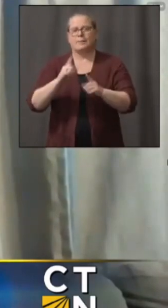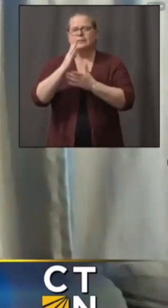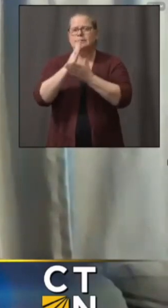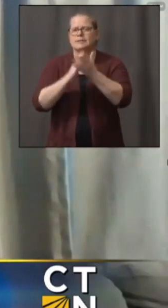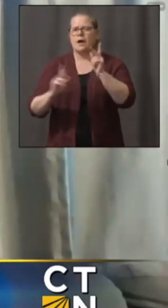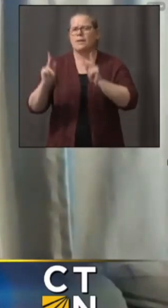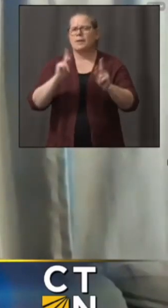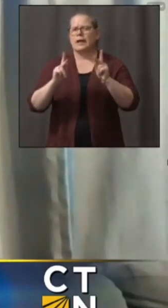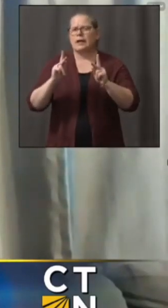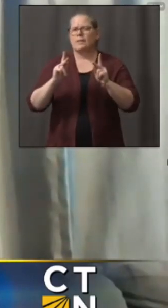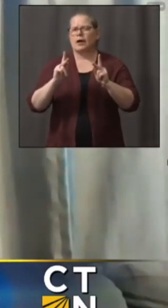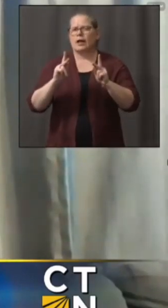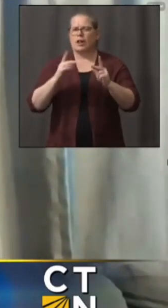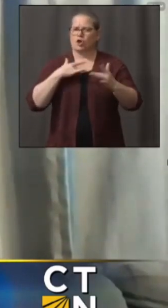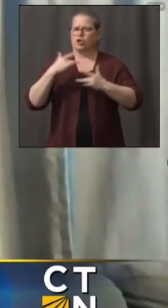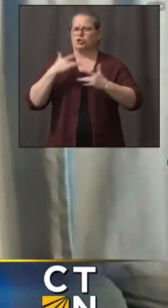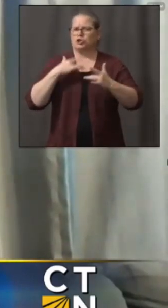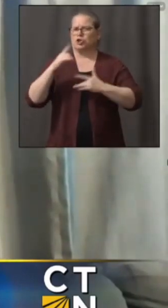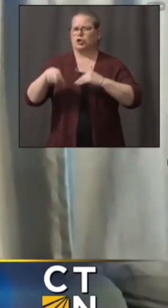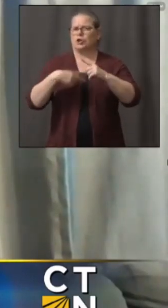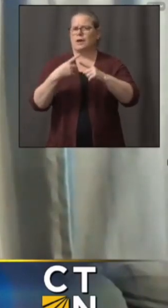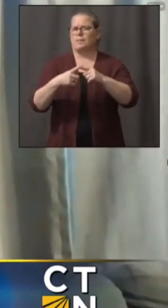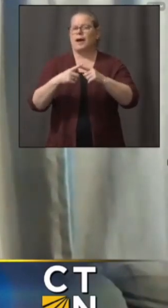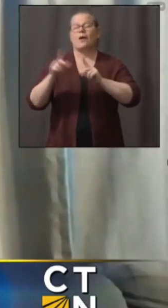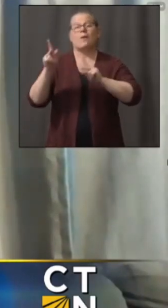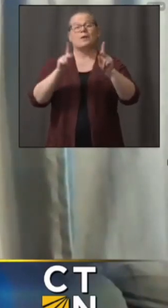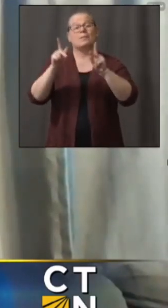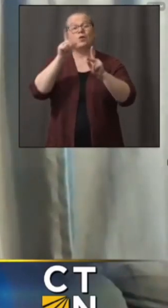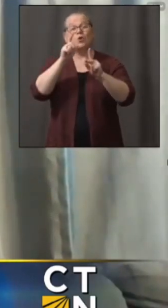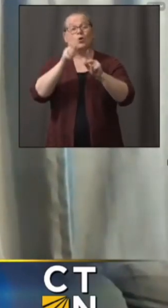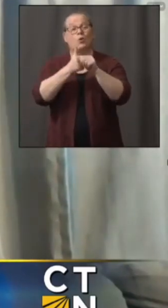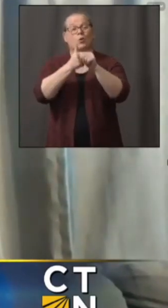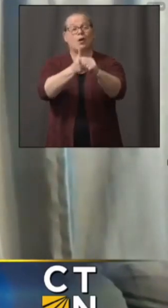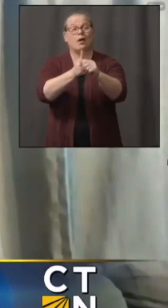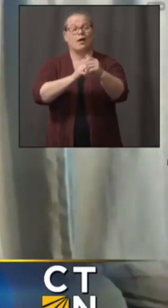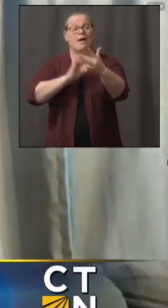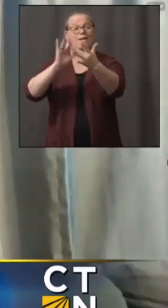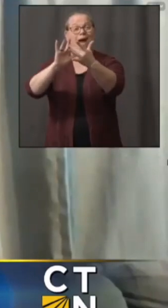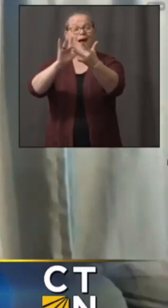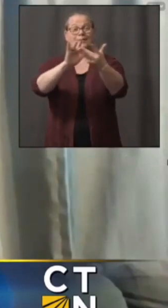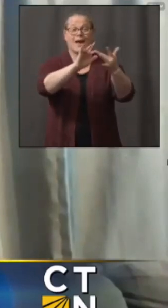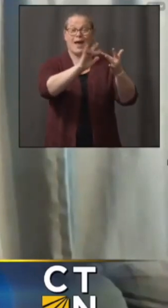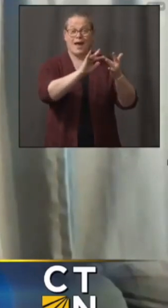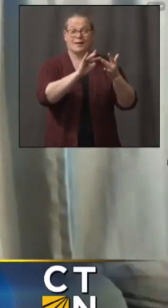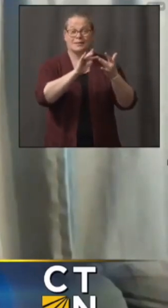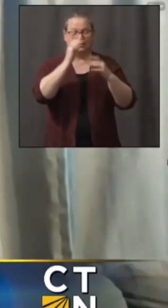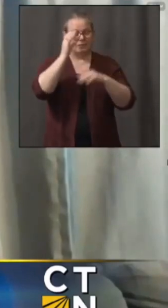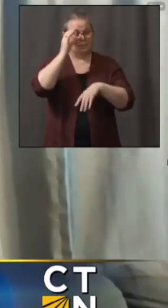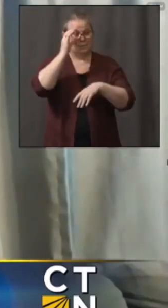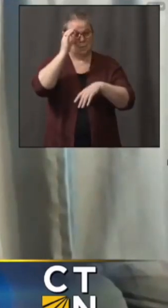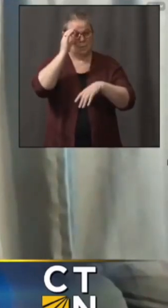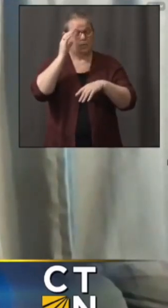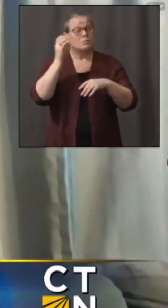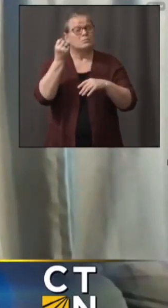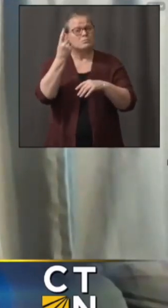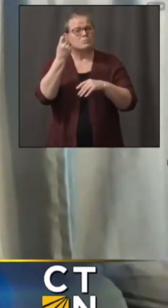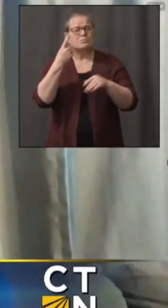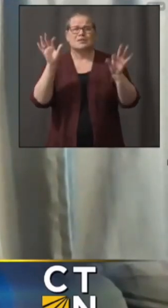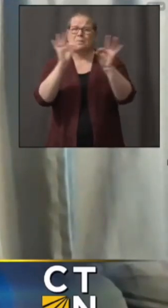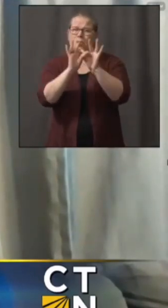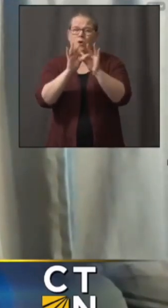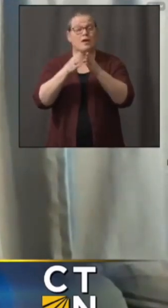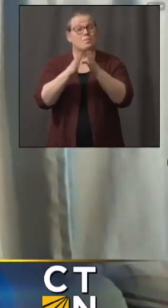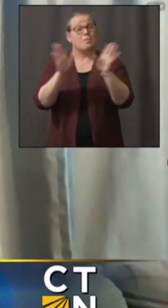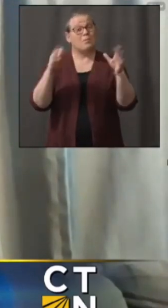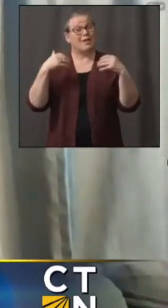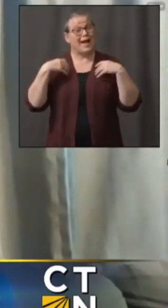in taking calls from contact tracers. First, want to emphasize it's really important to take those calls, work with